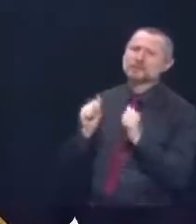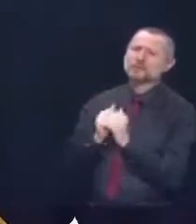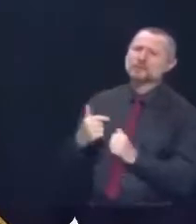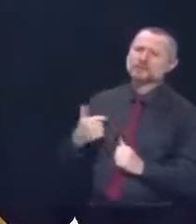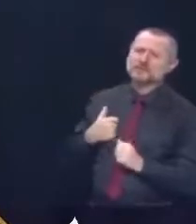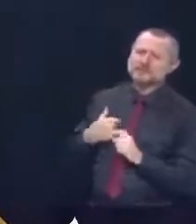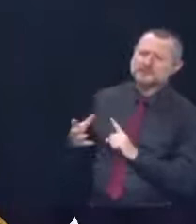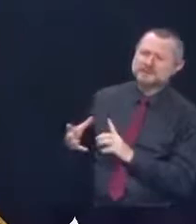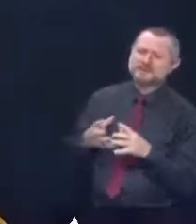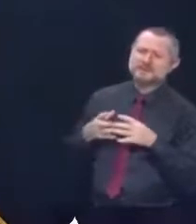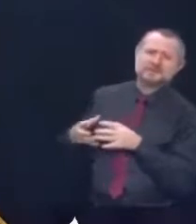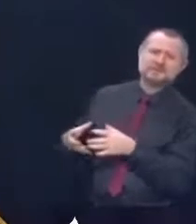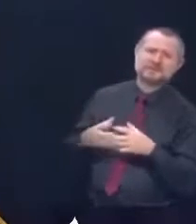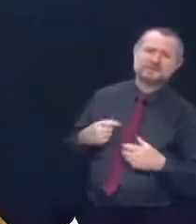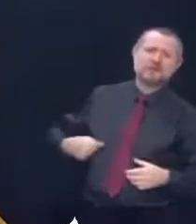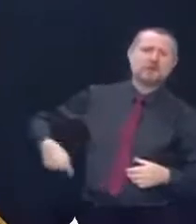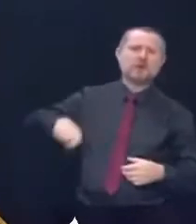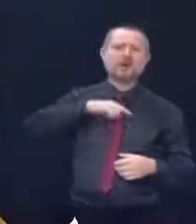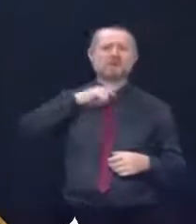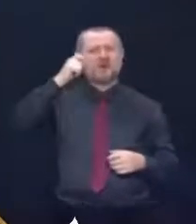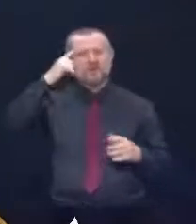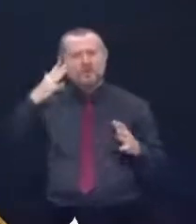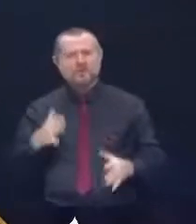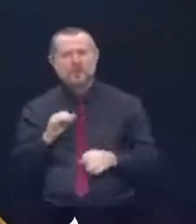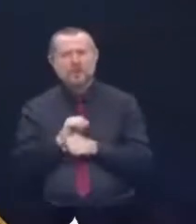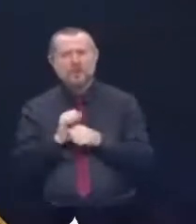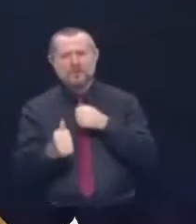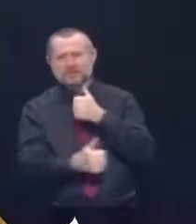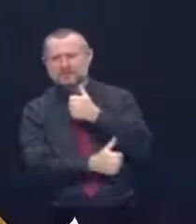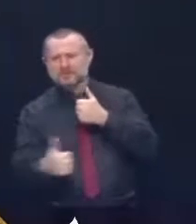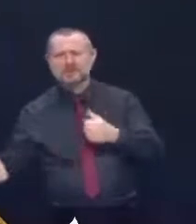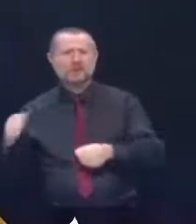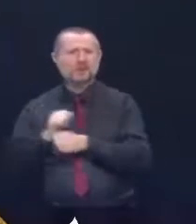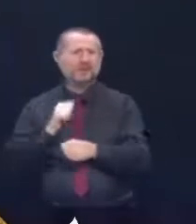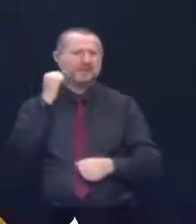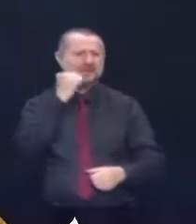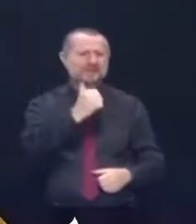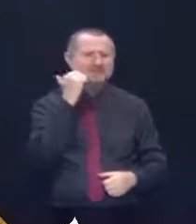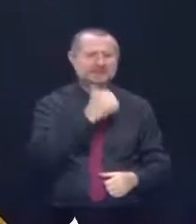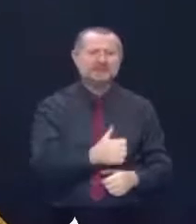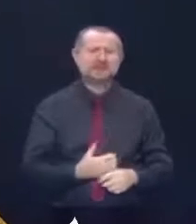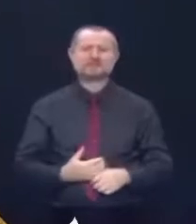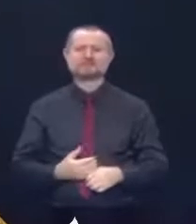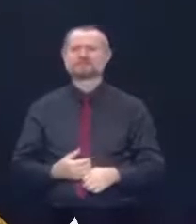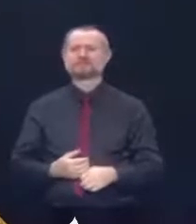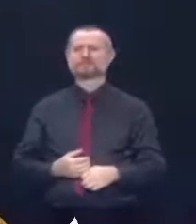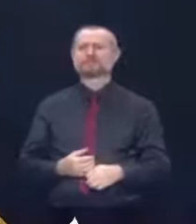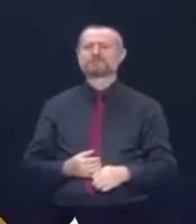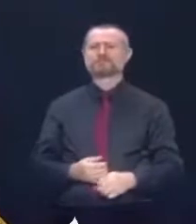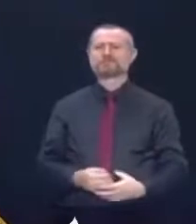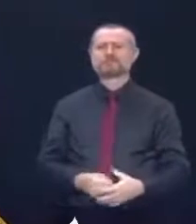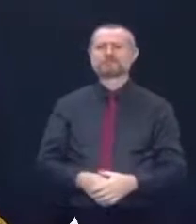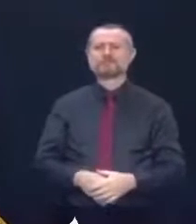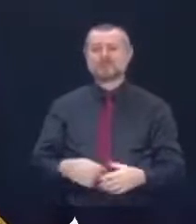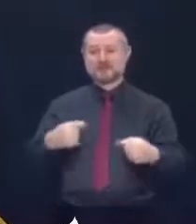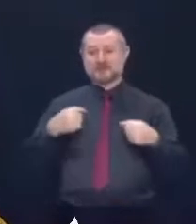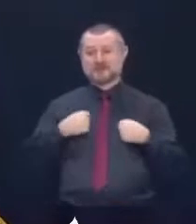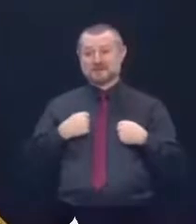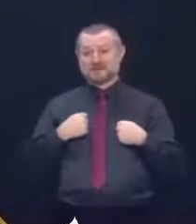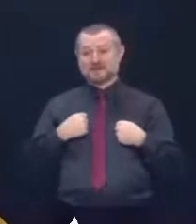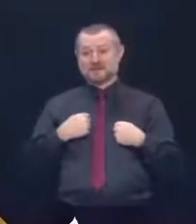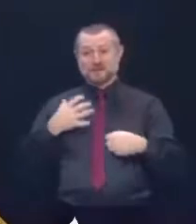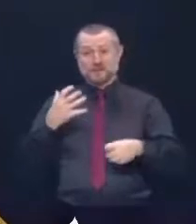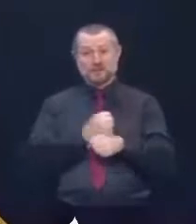public employee who was out there putting the numbers together every day, and really the people of the